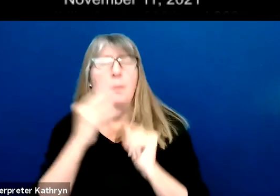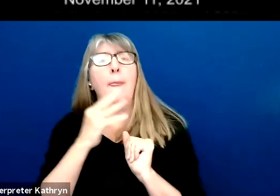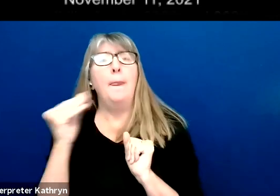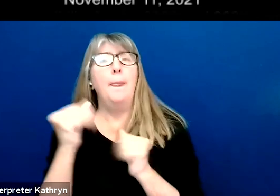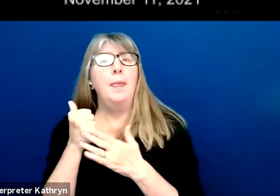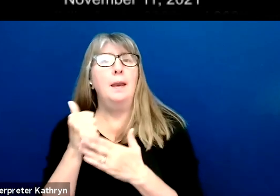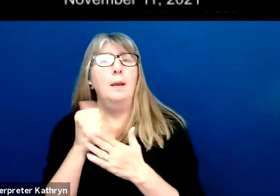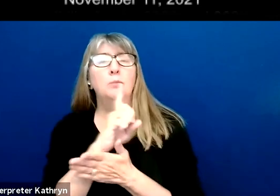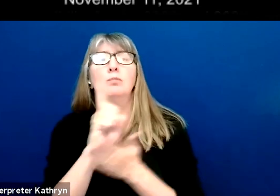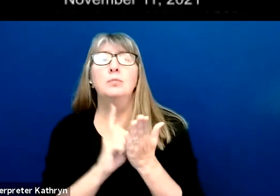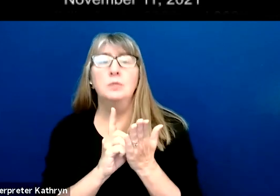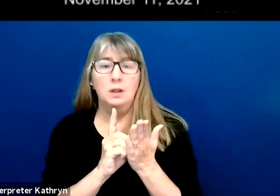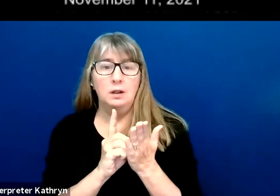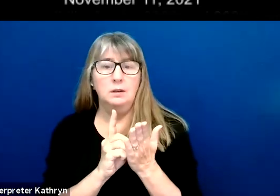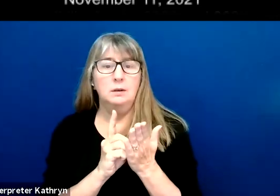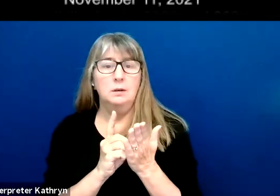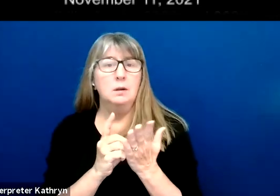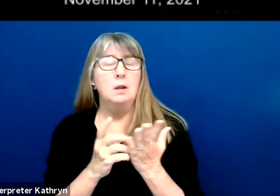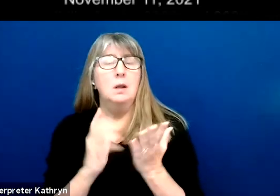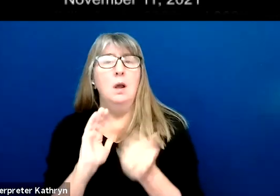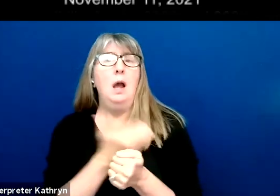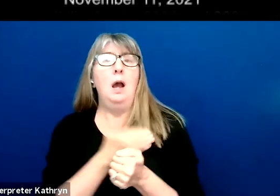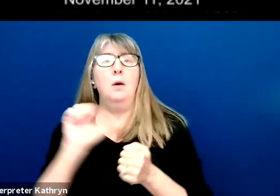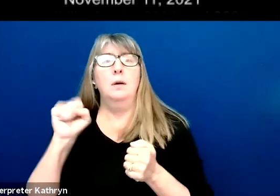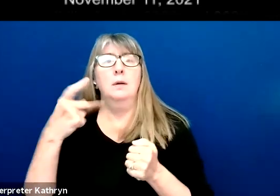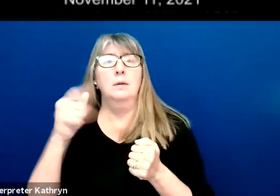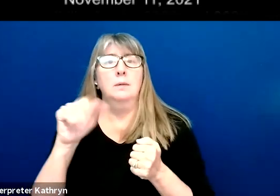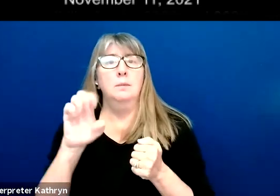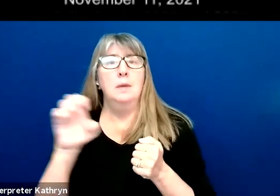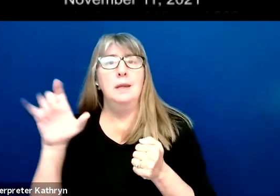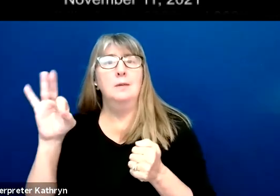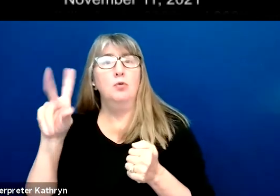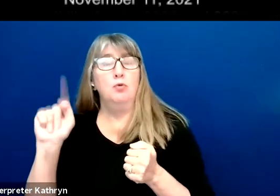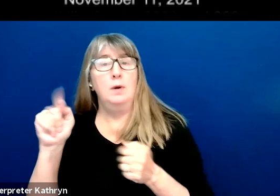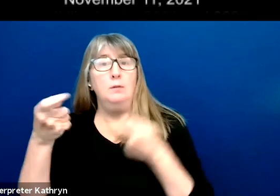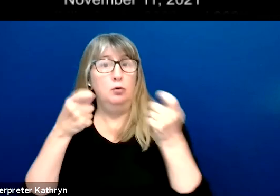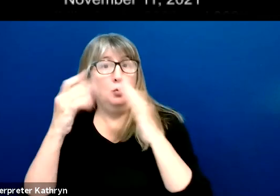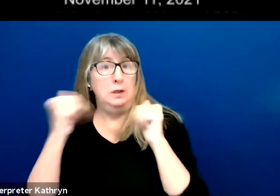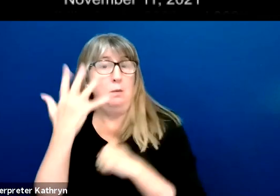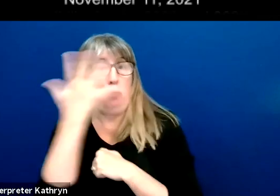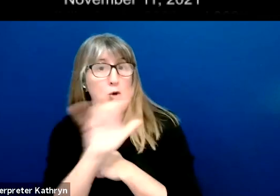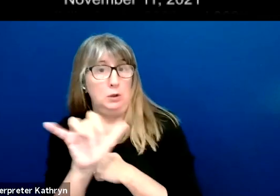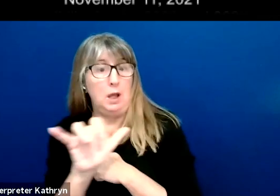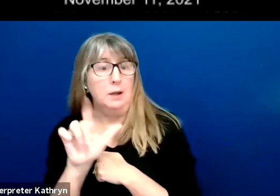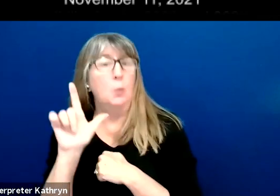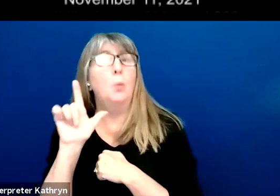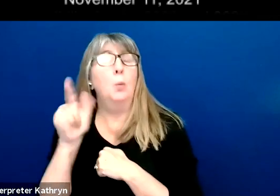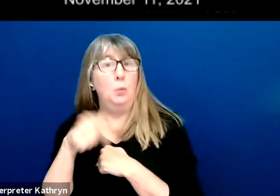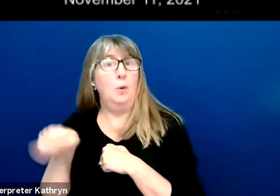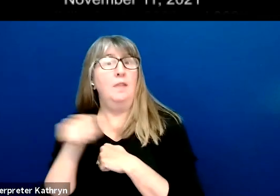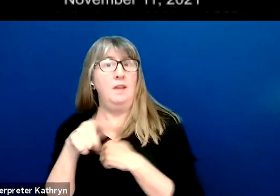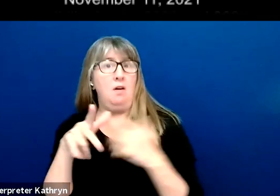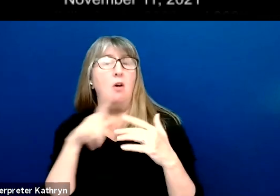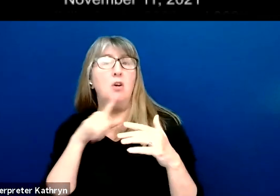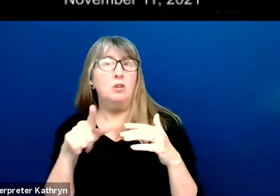help design what our spacecraft control systems are going to look like when they are accessible.